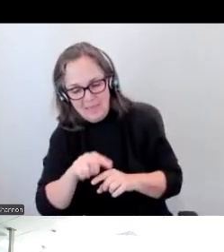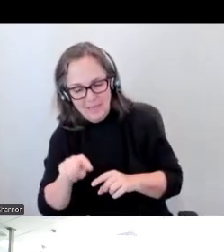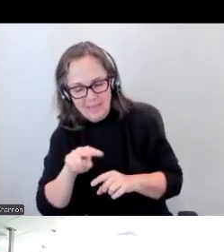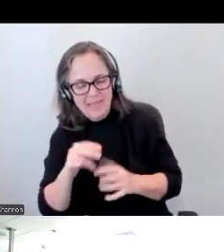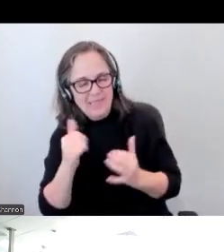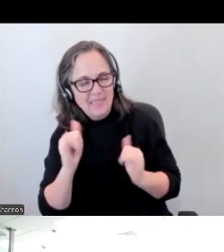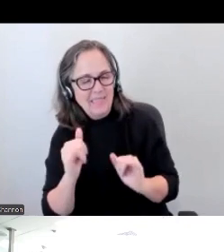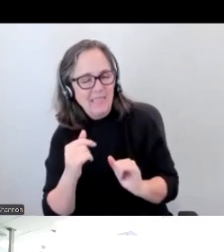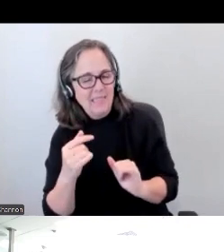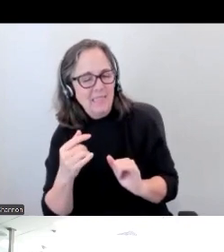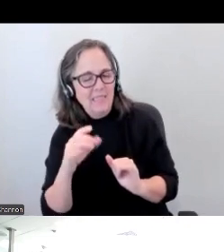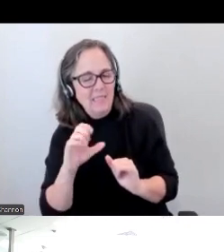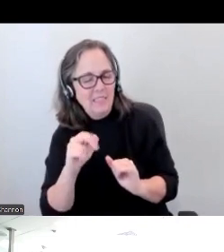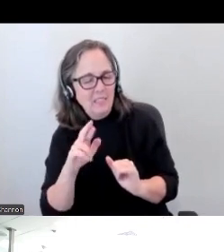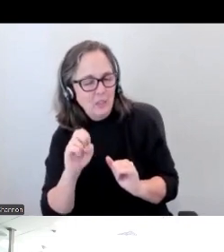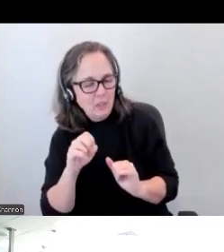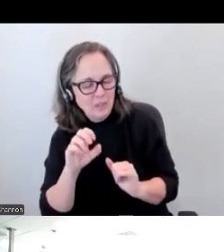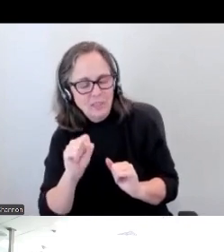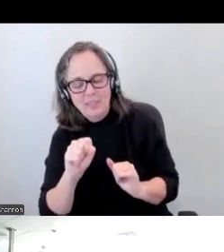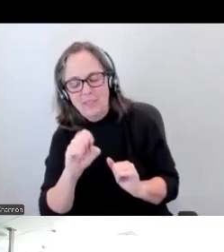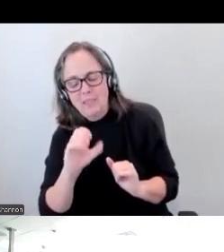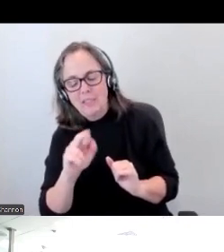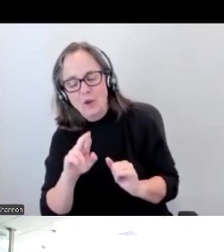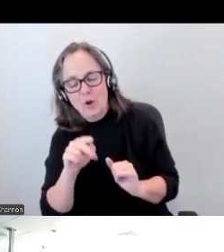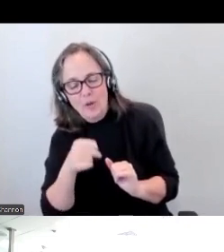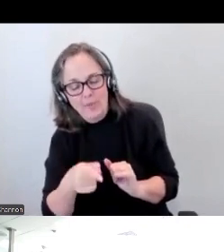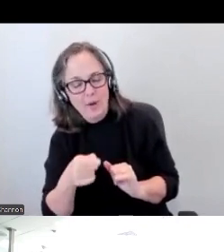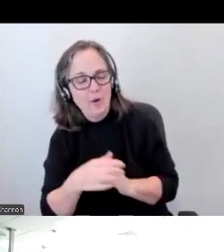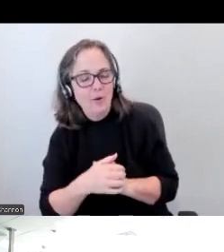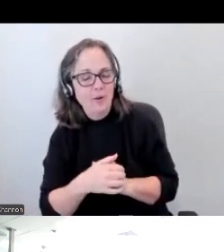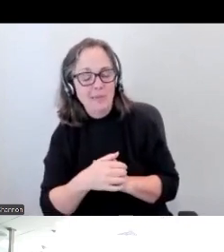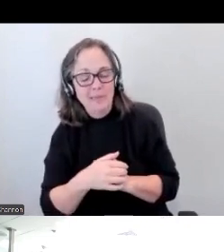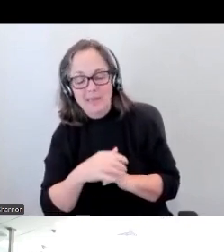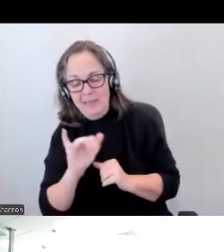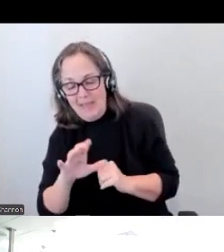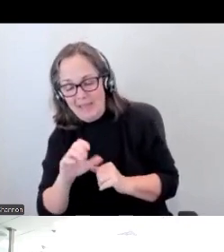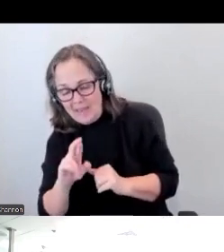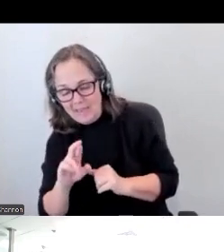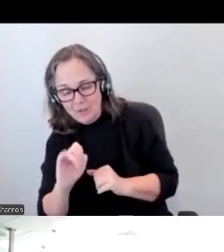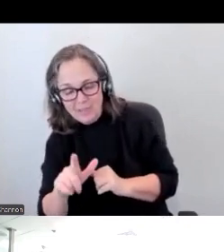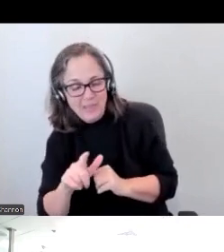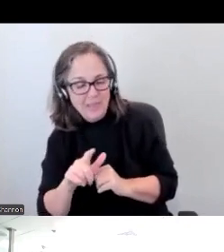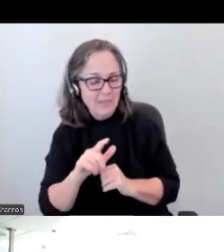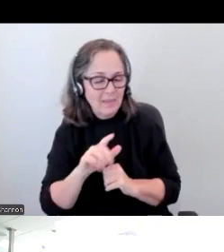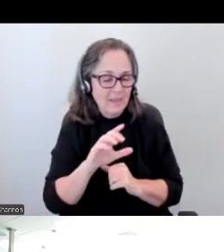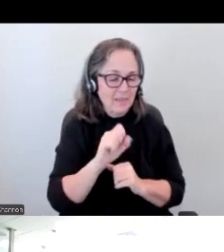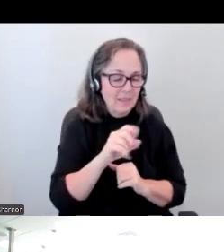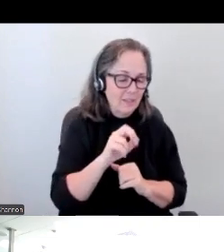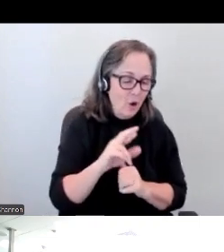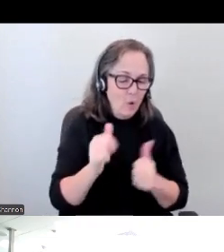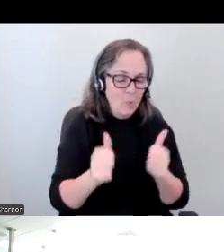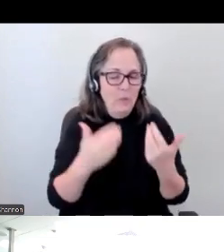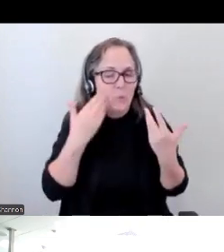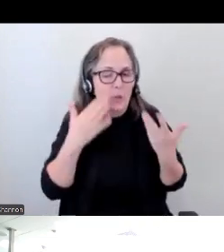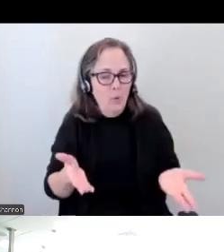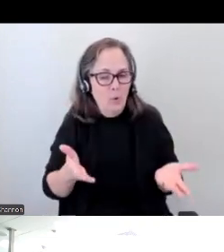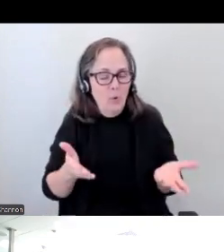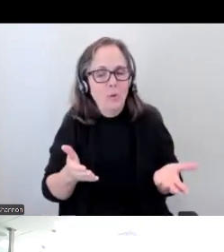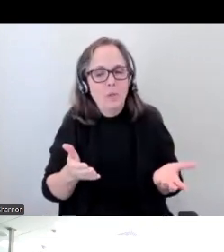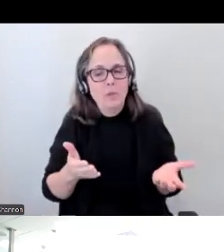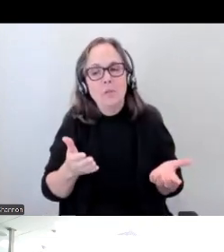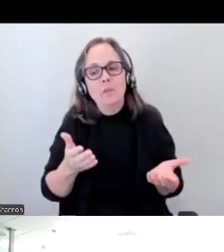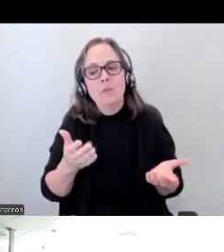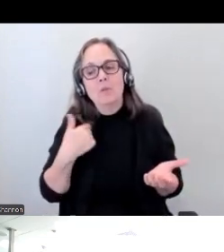still some scar there, and we cannot tell you for sure if there's cancer cells or scar left behind. So we might say to